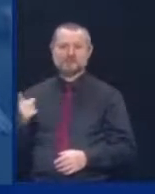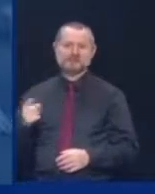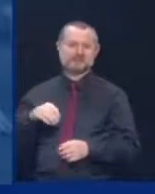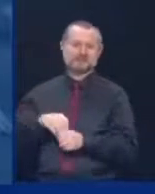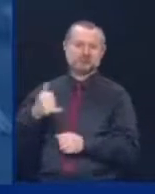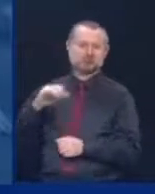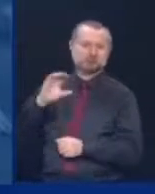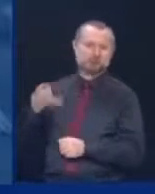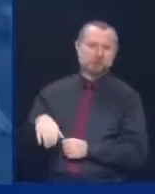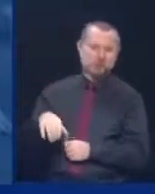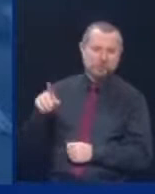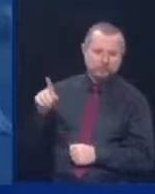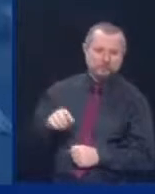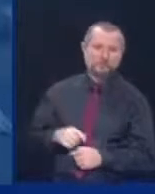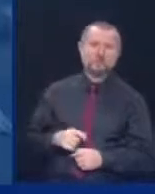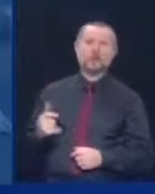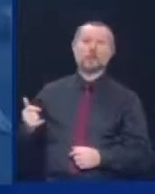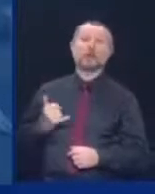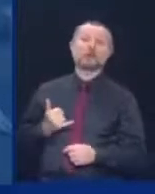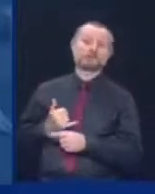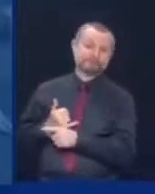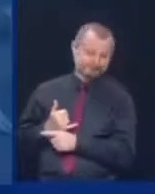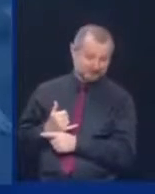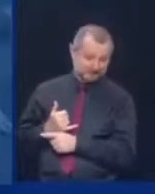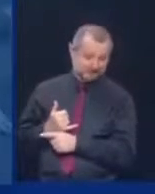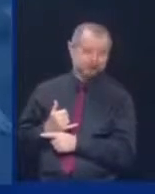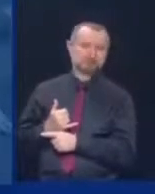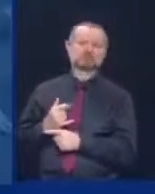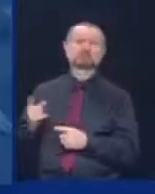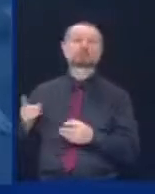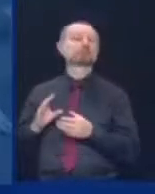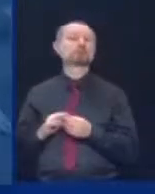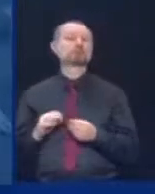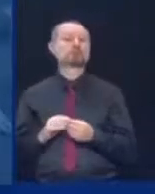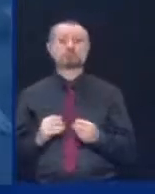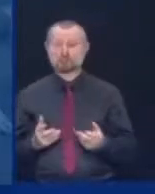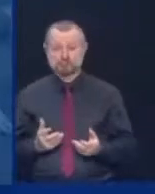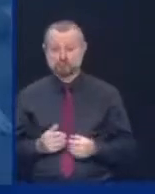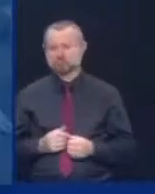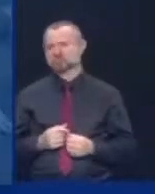And she calls and very calmly,